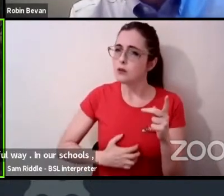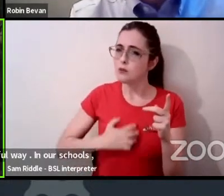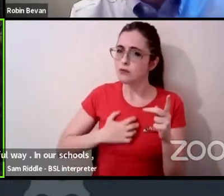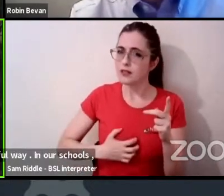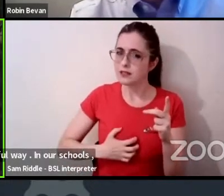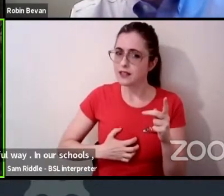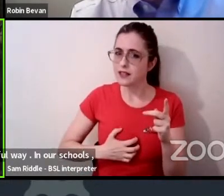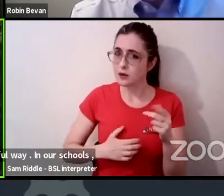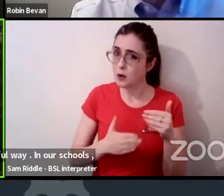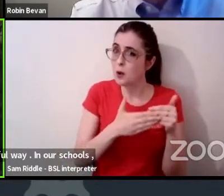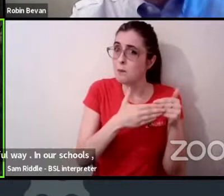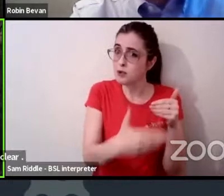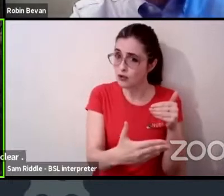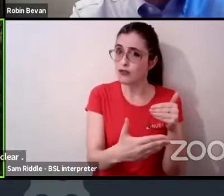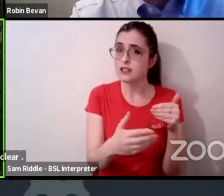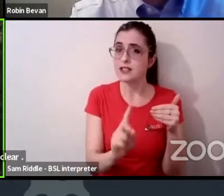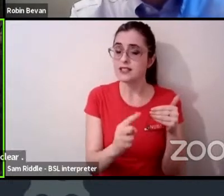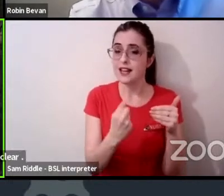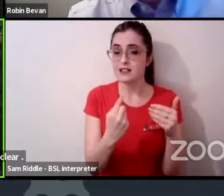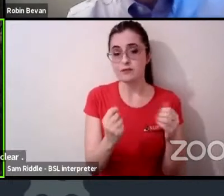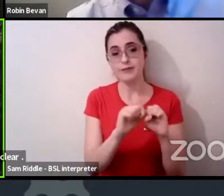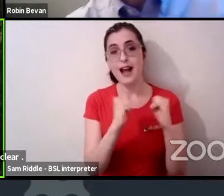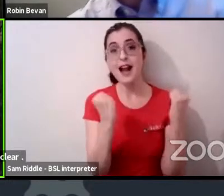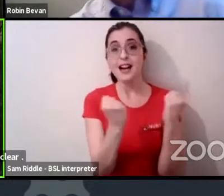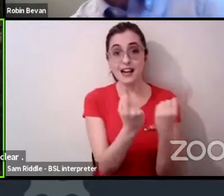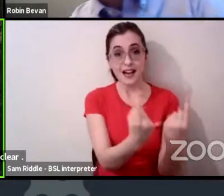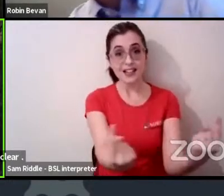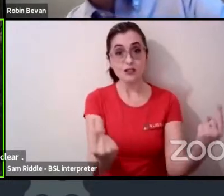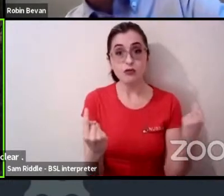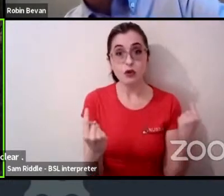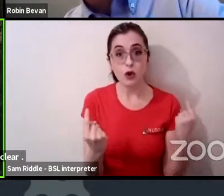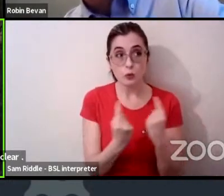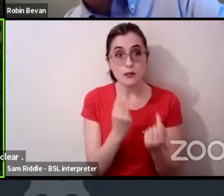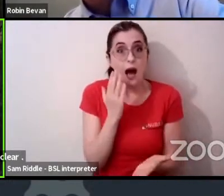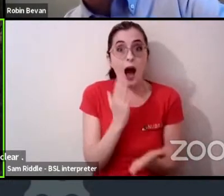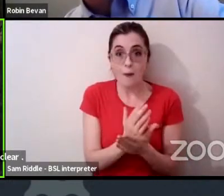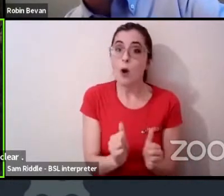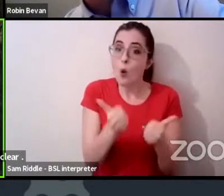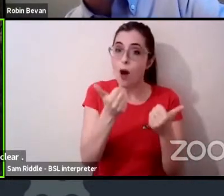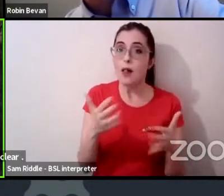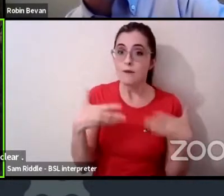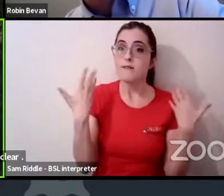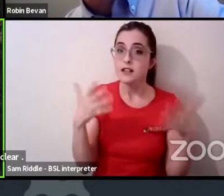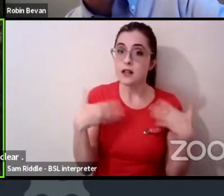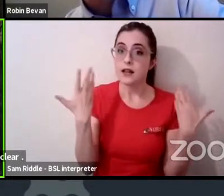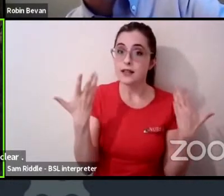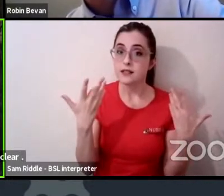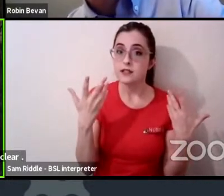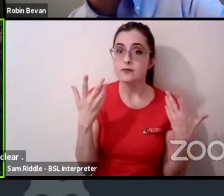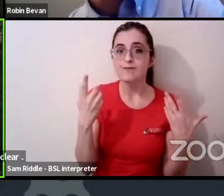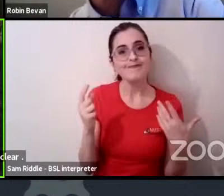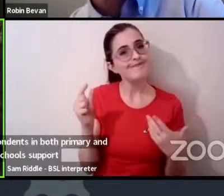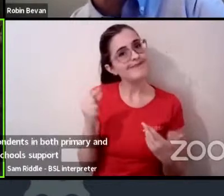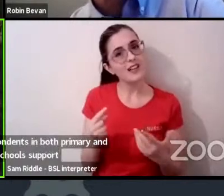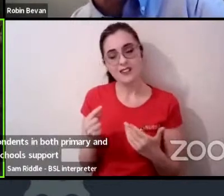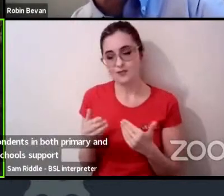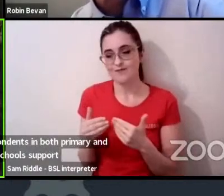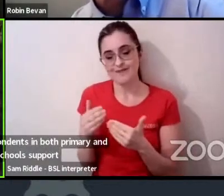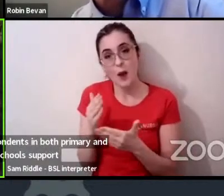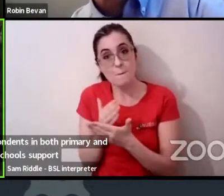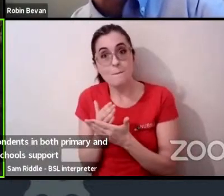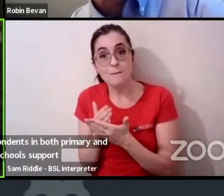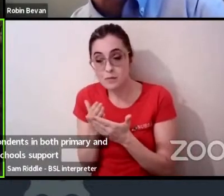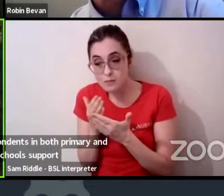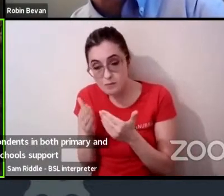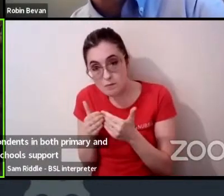clear majority said that their classrooms were well ventilated. There was a significant minority who said their classes were not